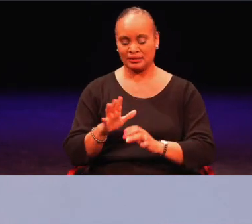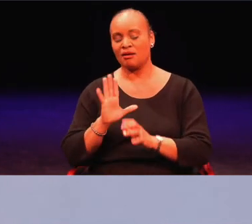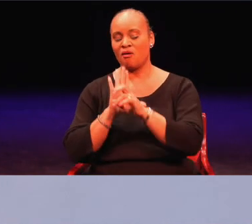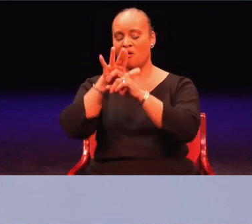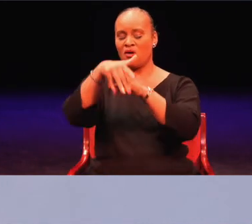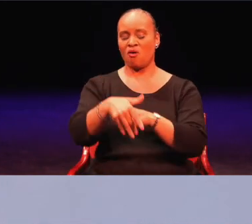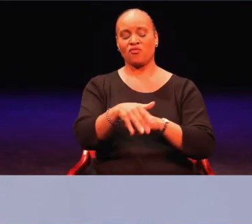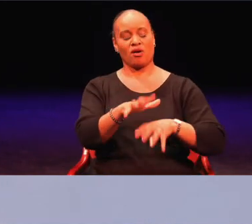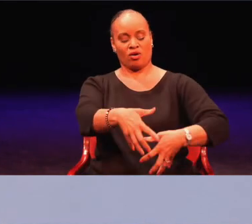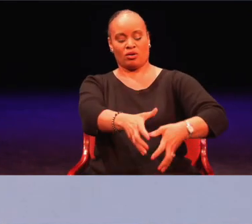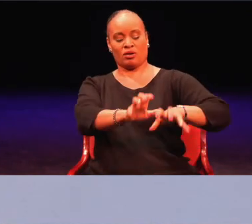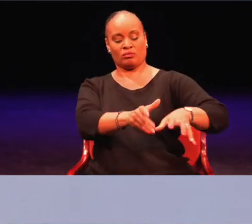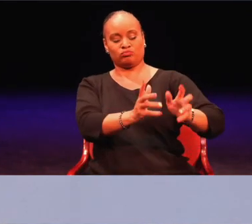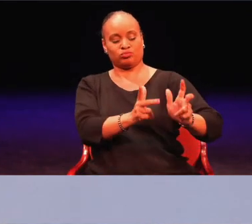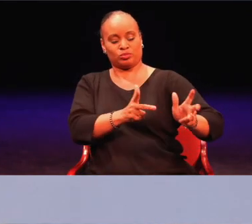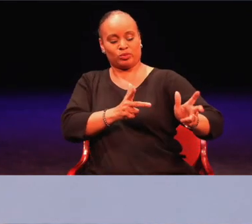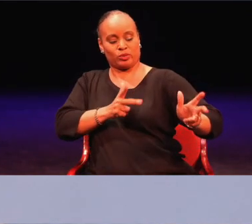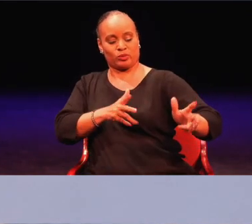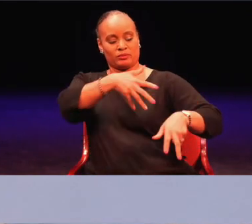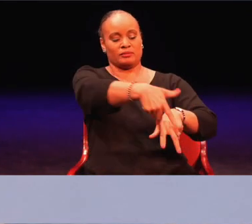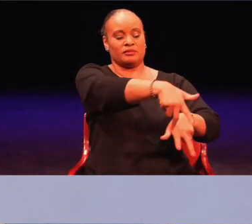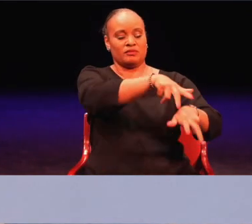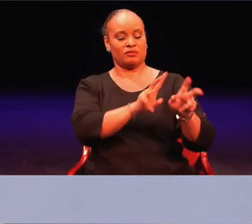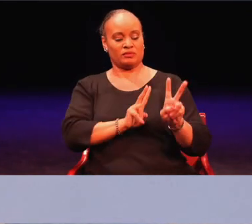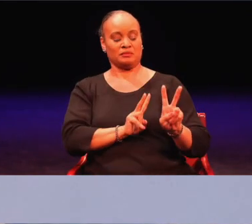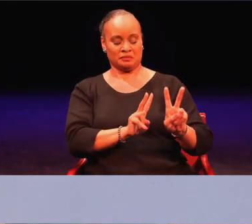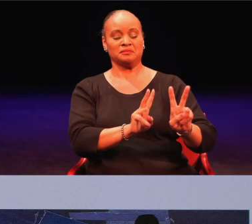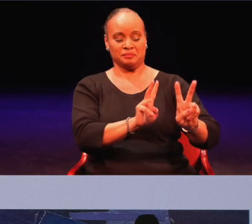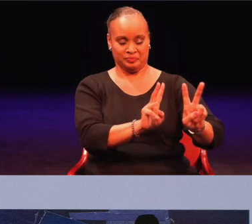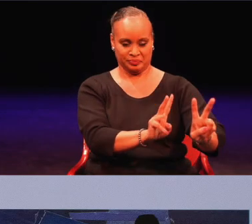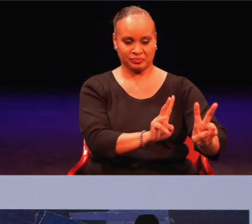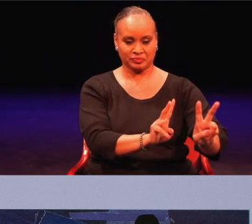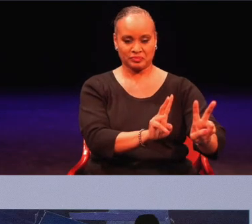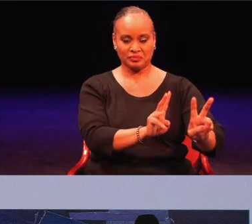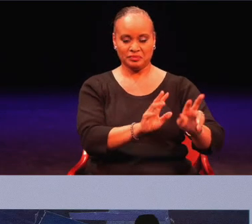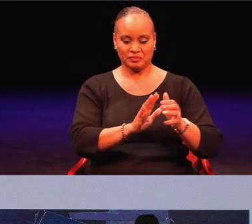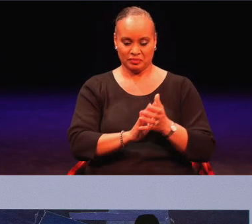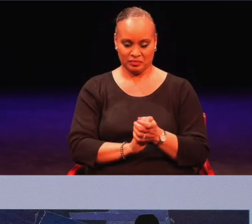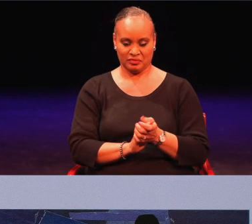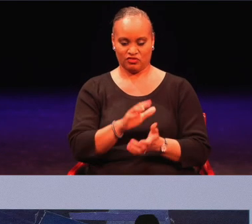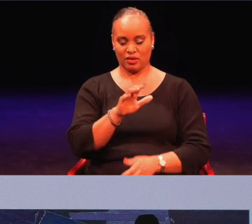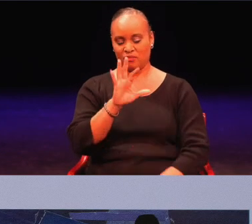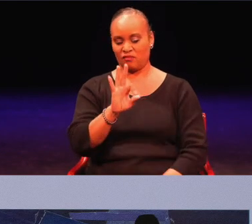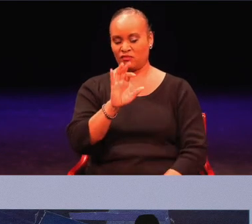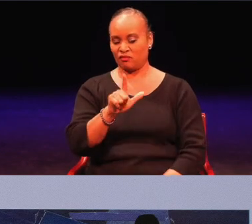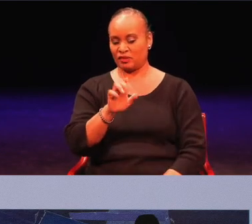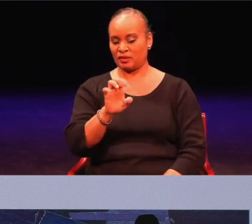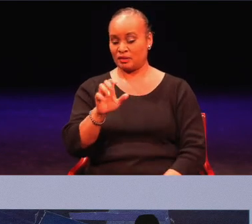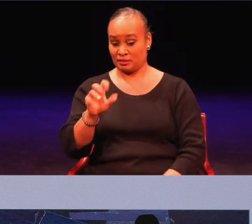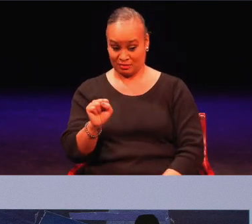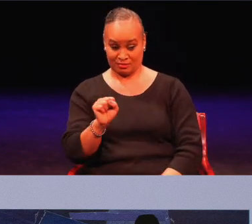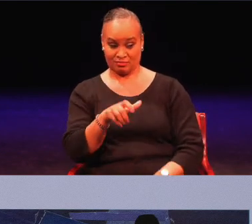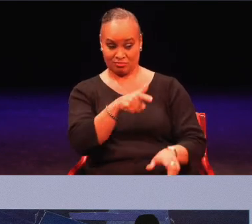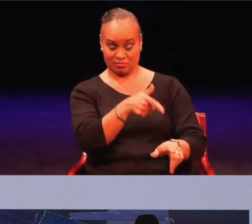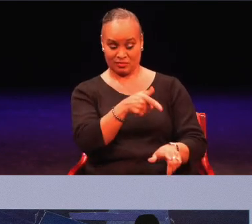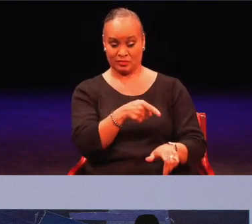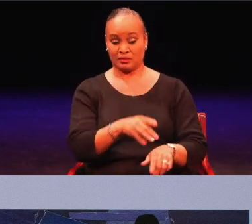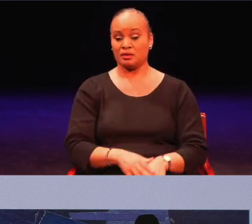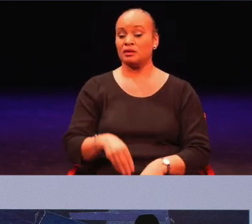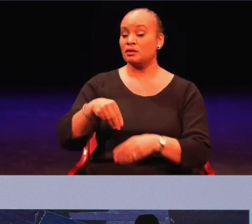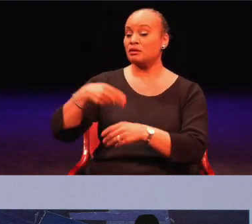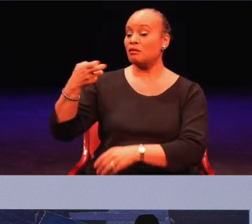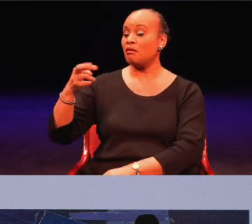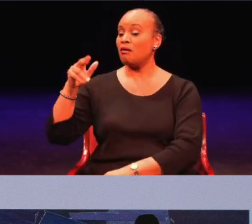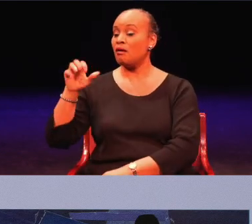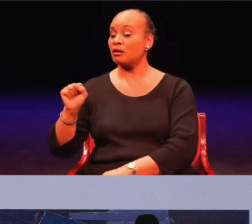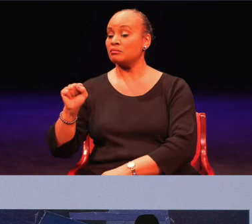sax laughter floats over a fleet of funeral cars. In Harlem, sparrows sit on